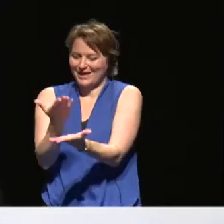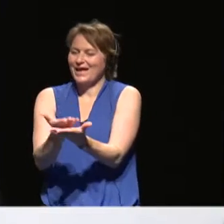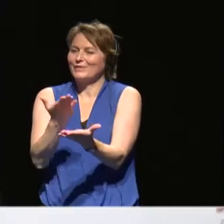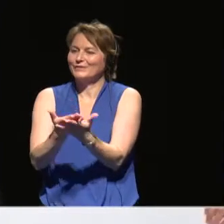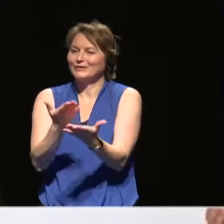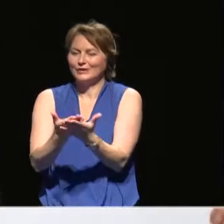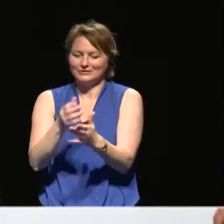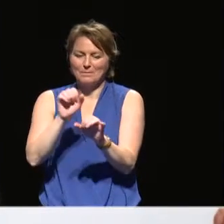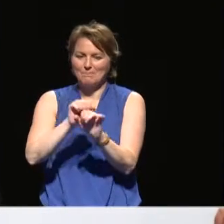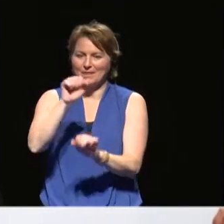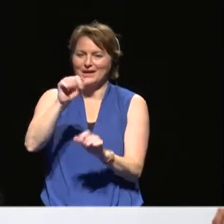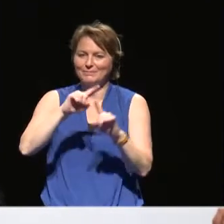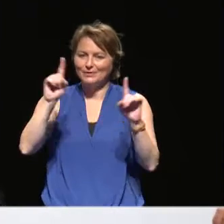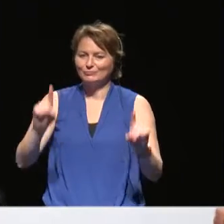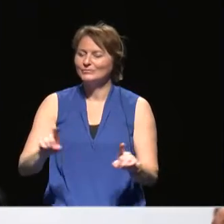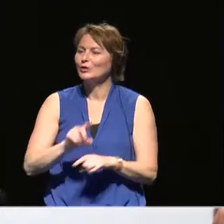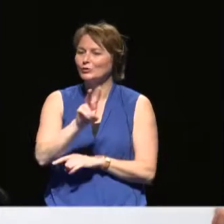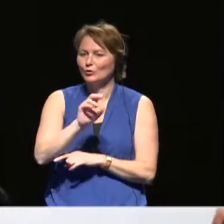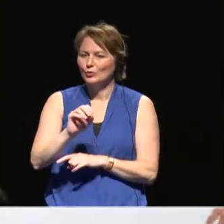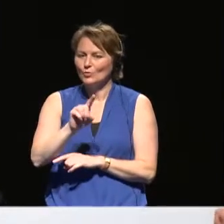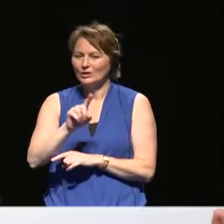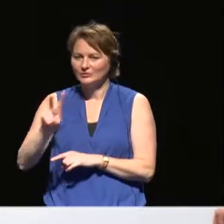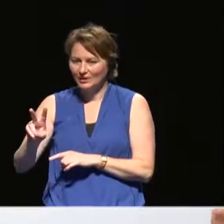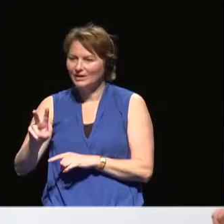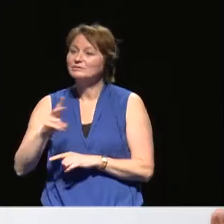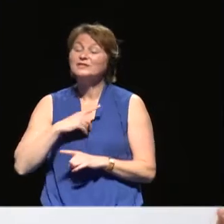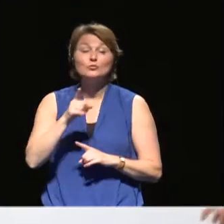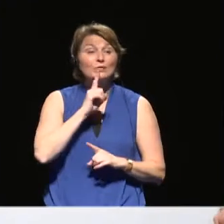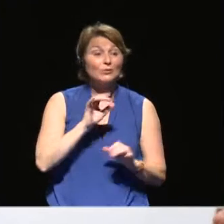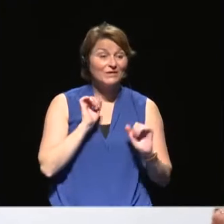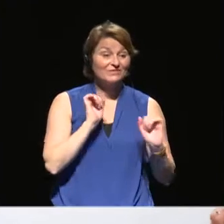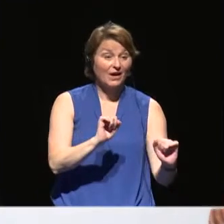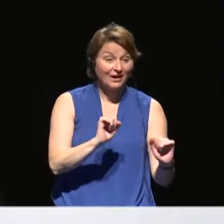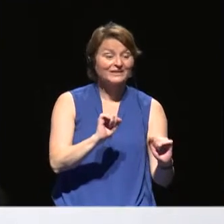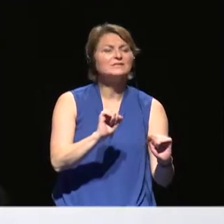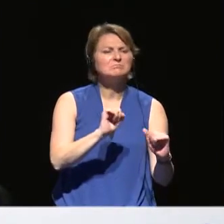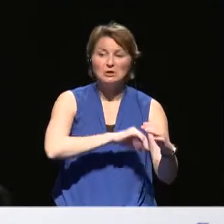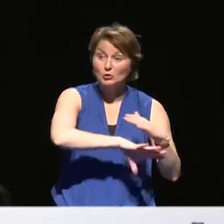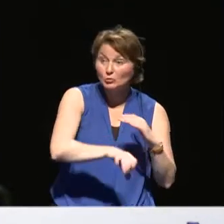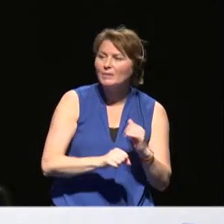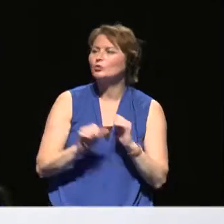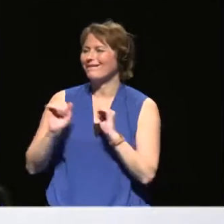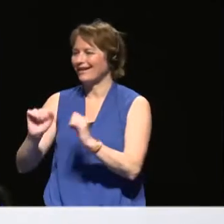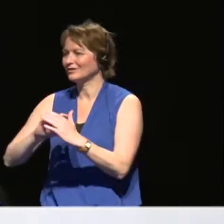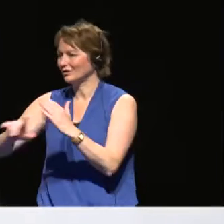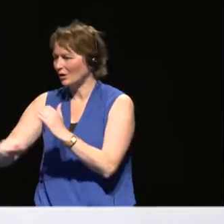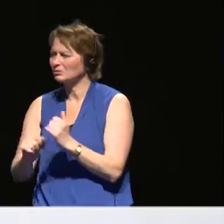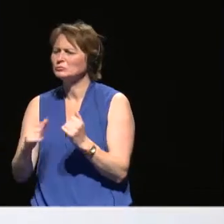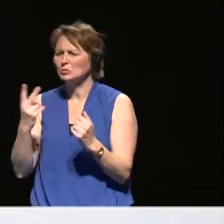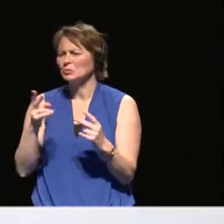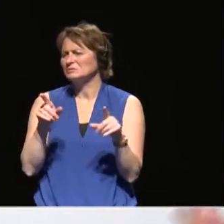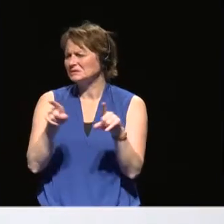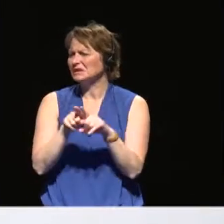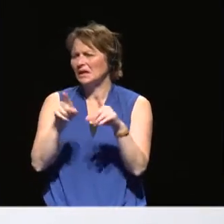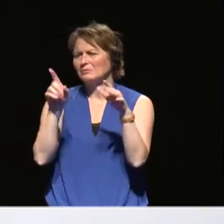2012 focused on corruption and anti-corruption. Both have told a very similar story. With some notable exceptions, there